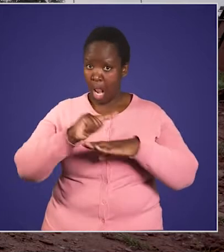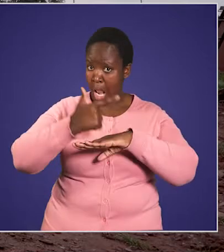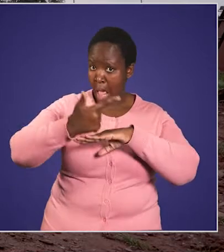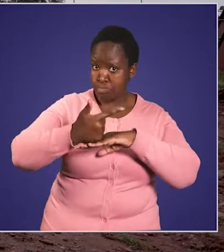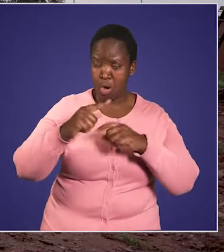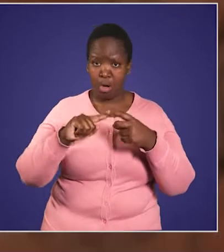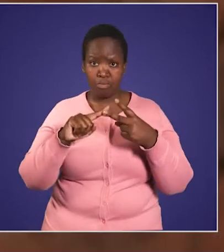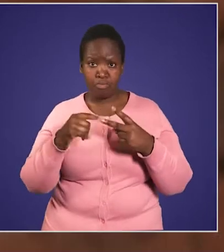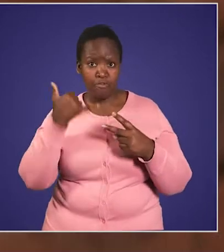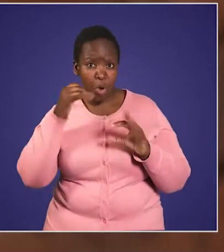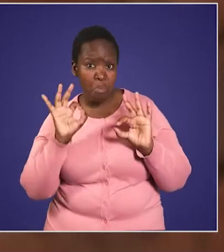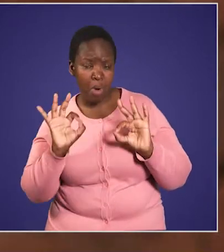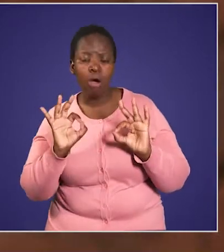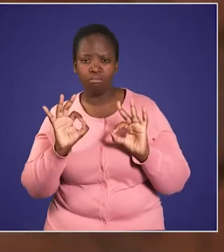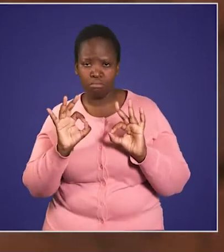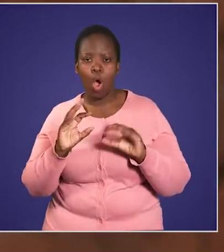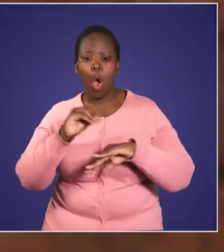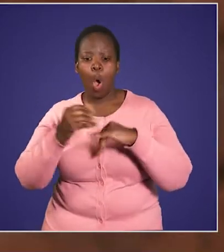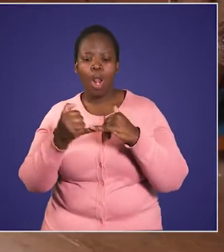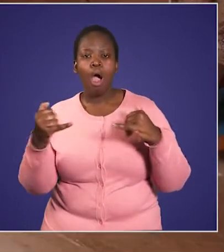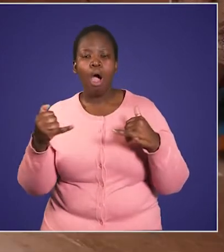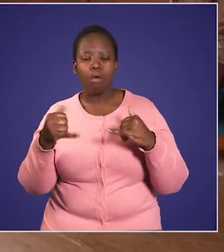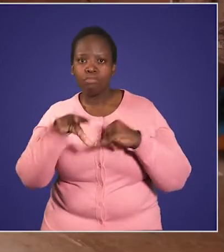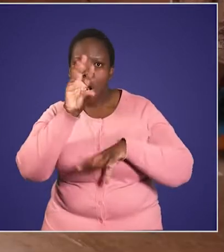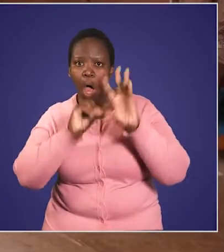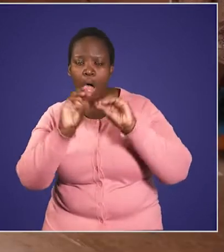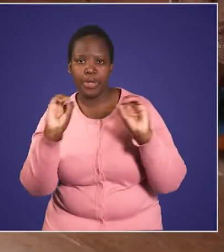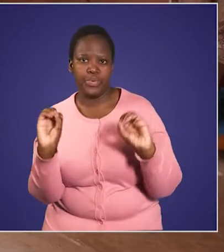We don't have laptops or smartphones to access e-learning.